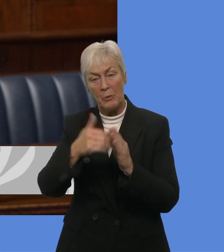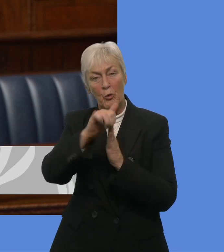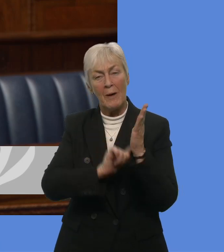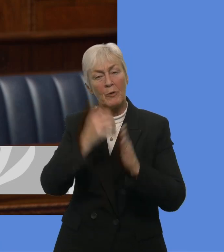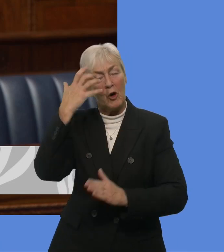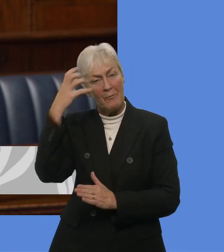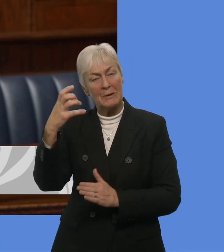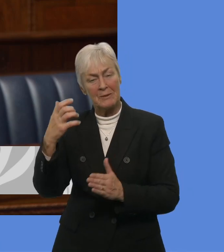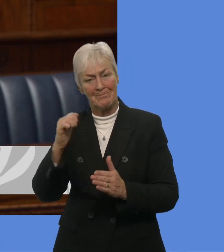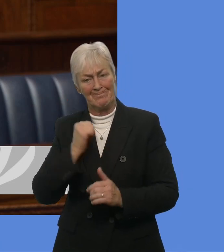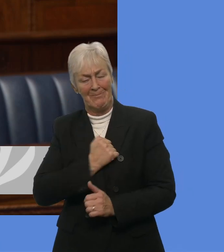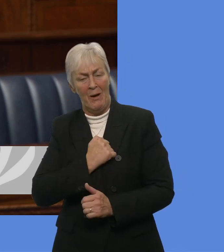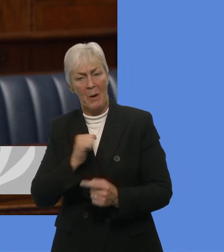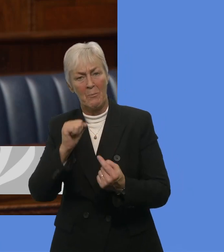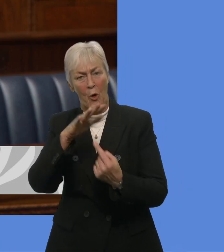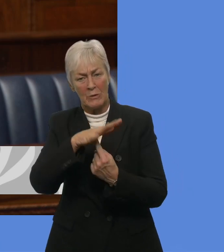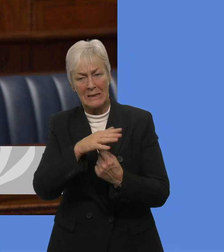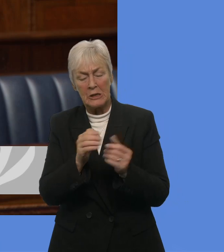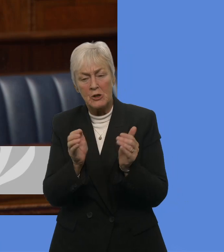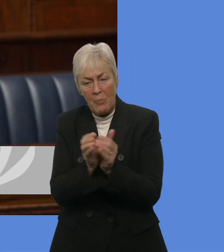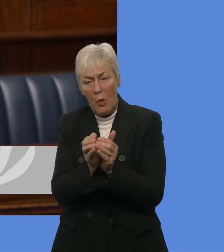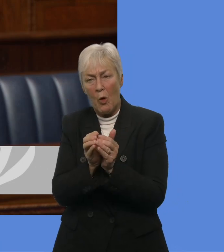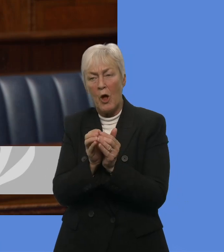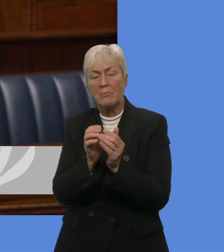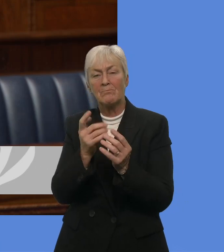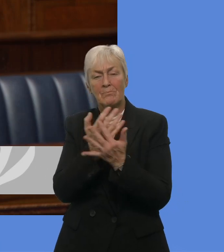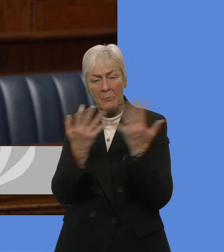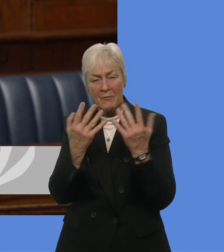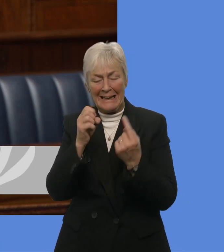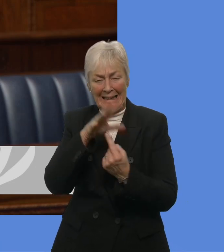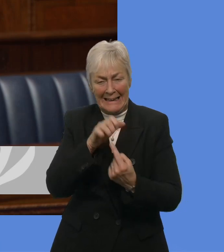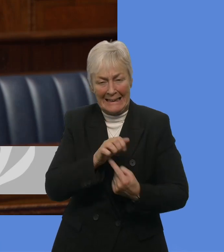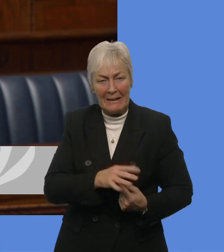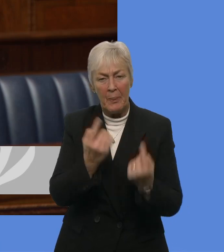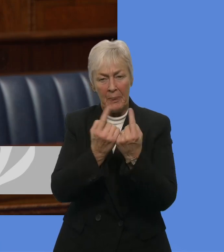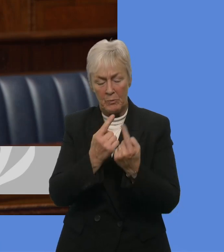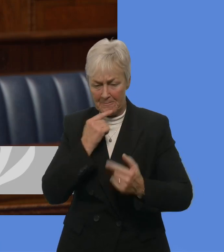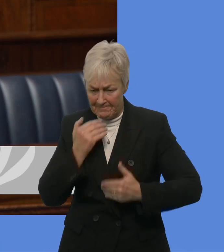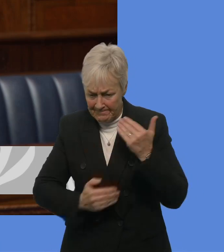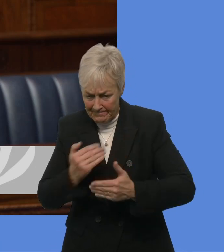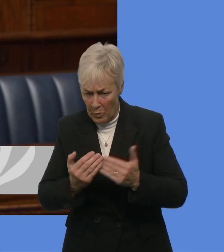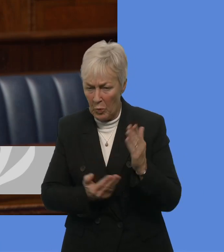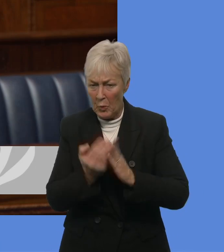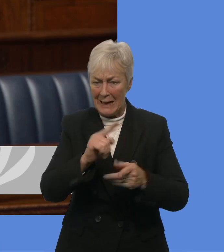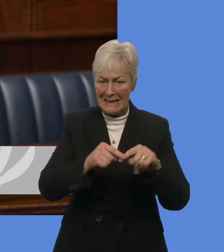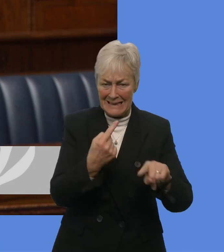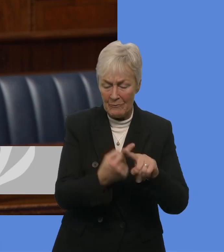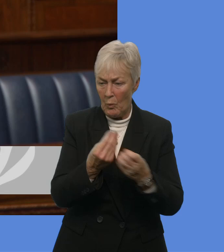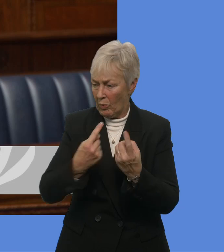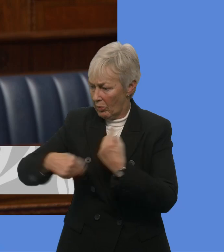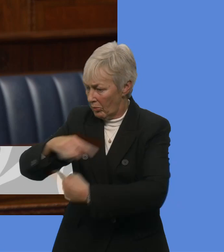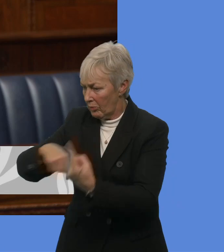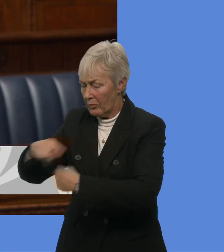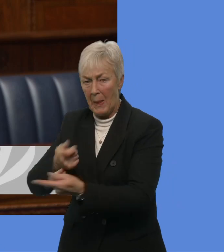terms of those 9 priorities represent a smaller number of key things that will be driven by the Executive in collaboration with those ministers.